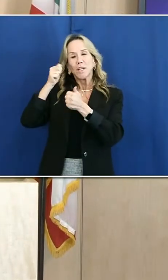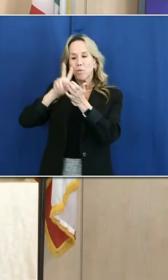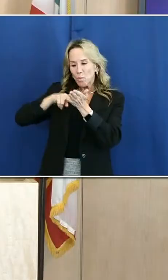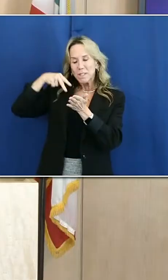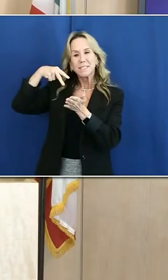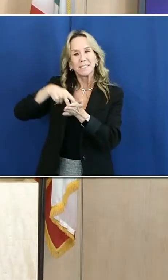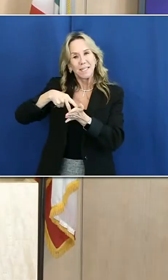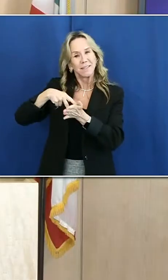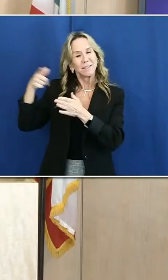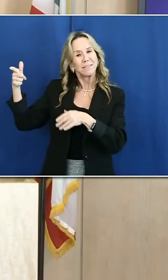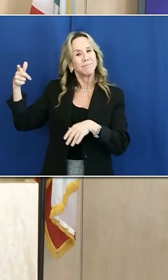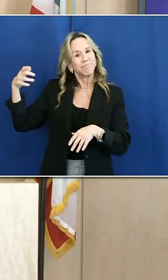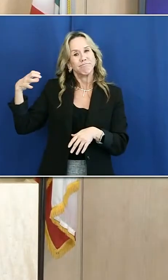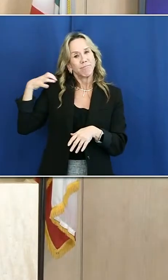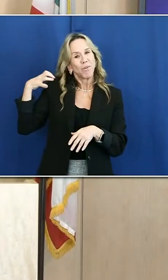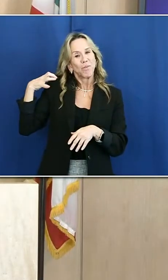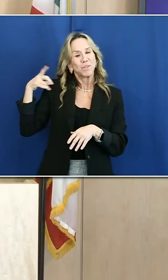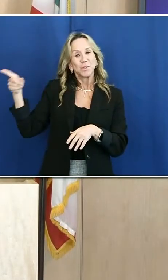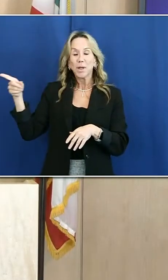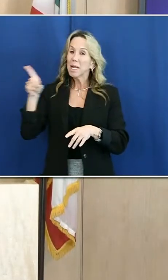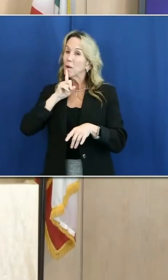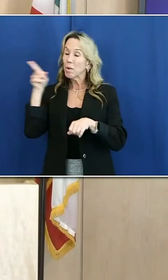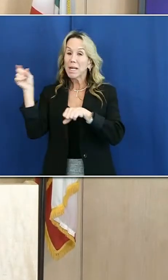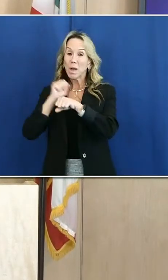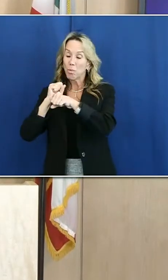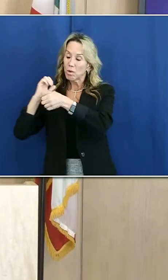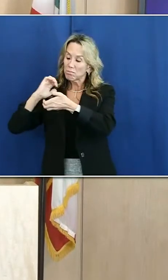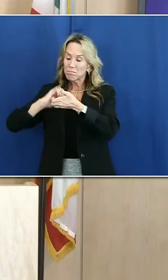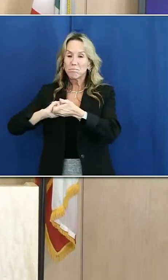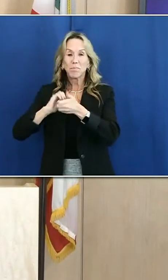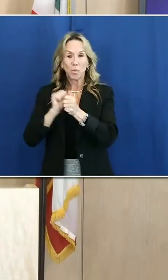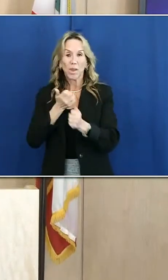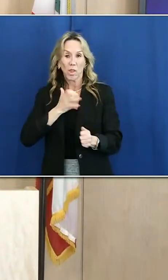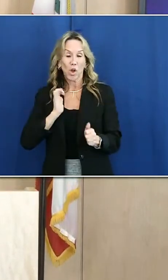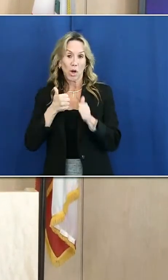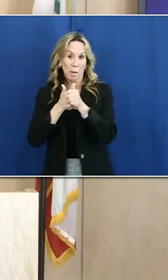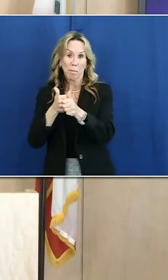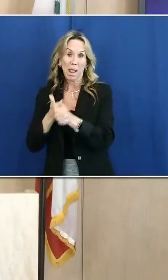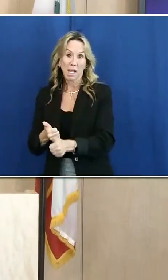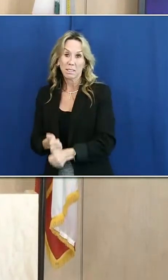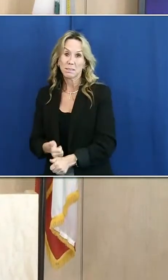closely with our compliance team.